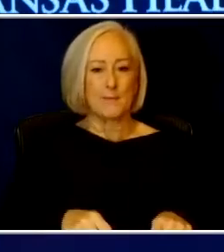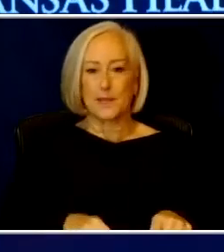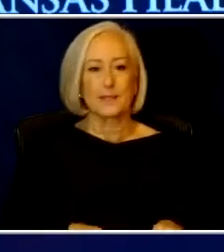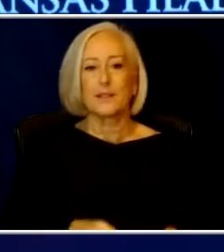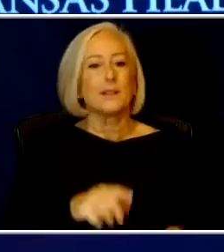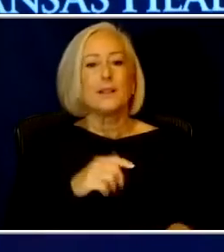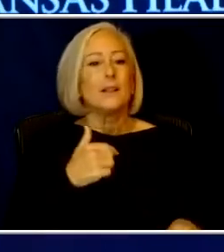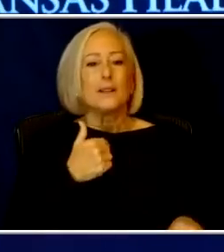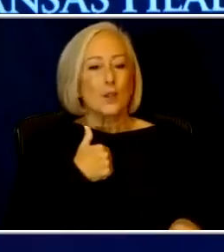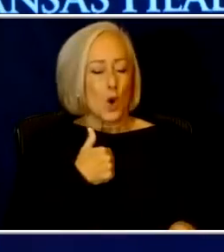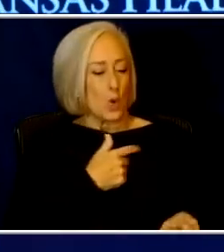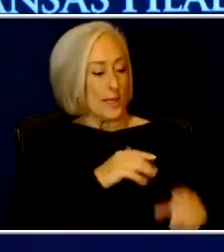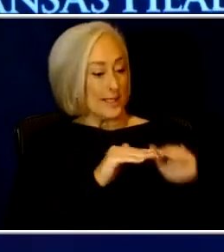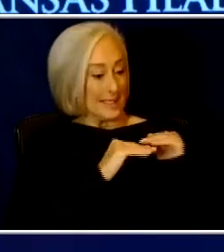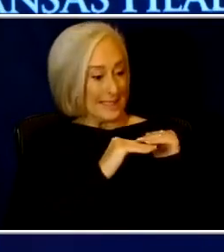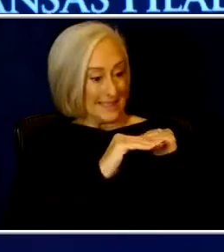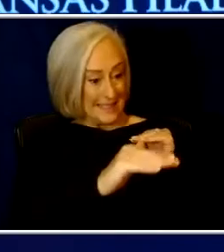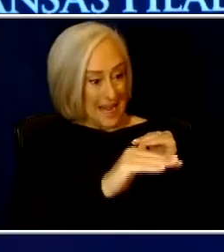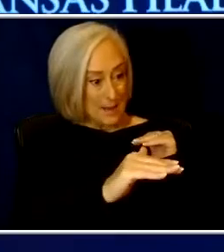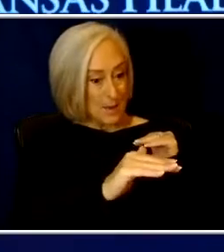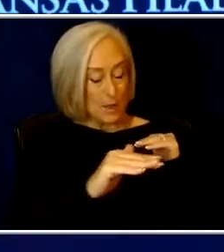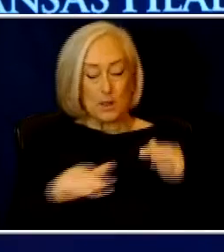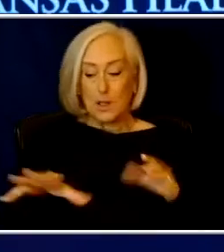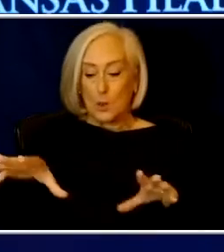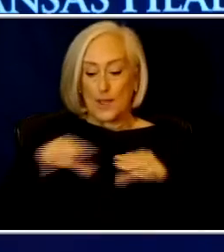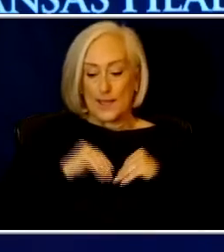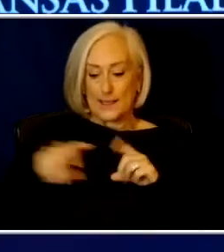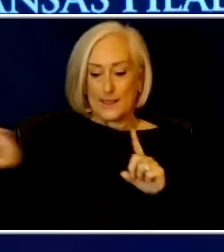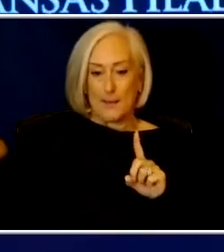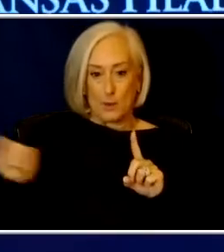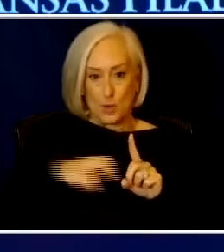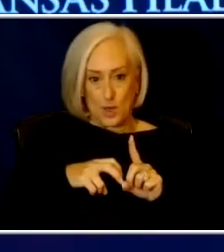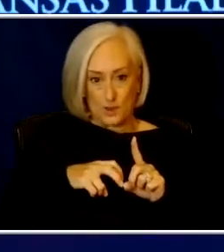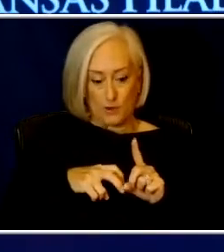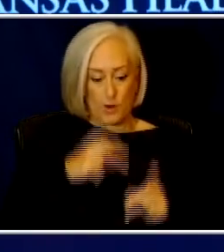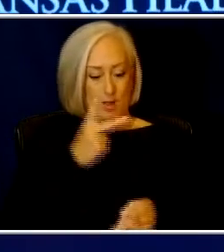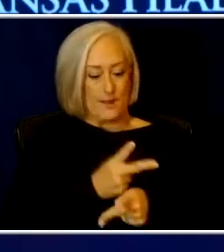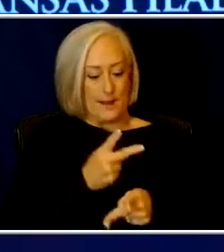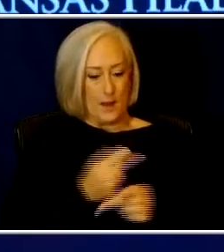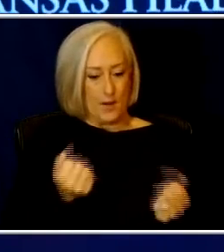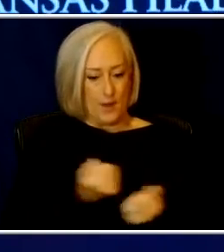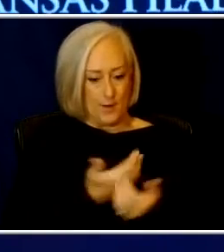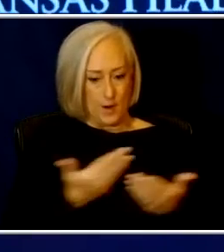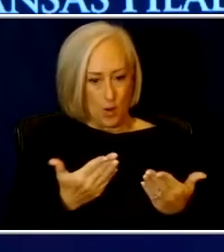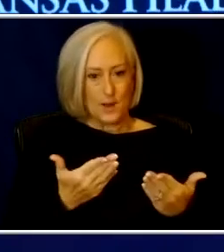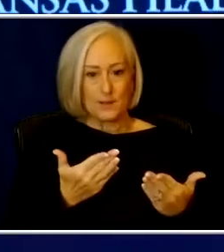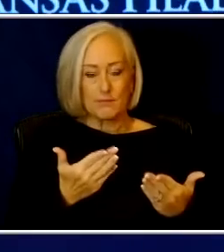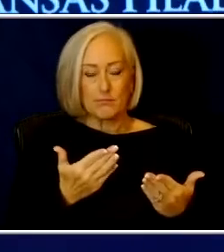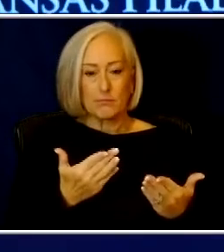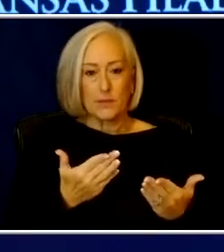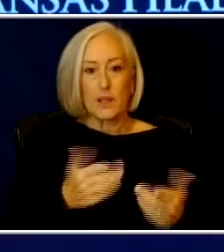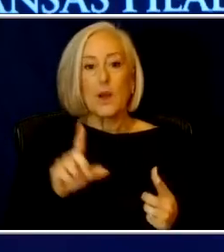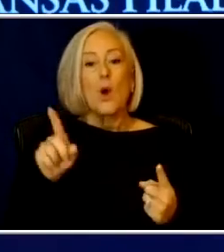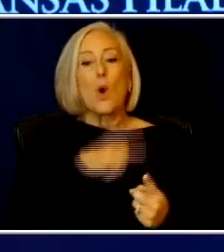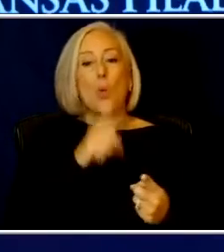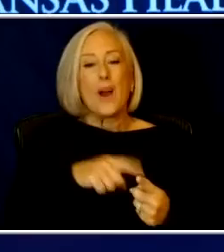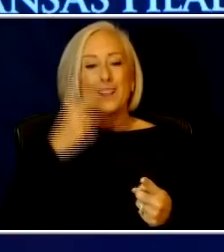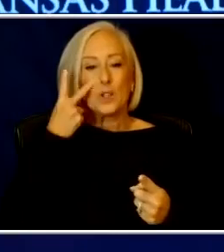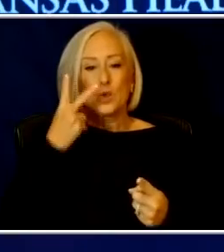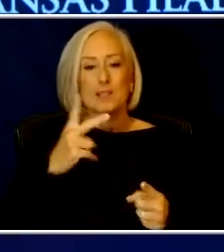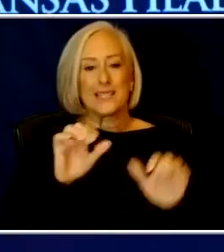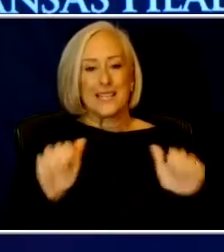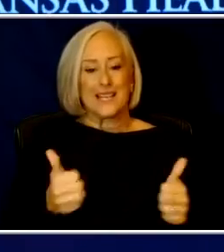up from outside hospitals, and we can make sure everybody gets cared for. When you start seeing challenges in